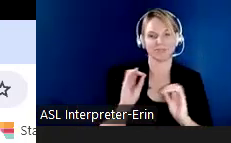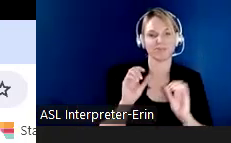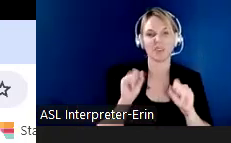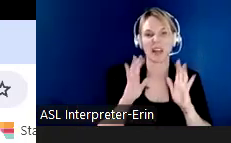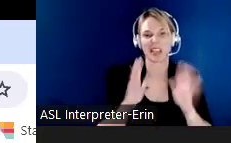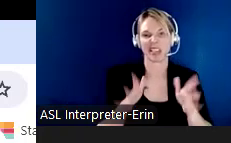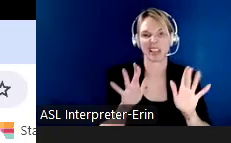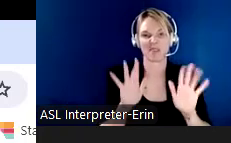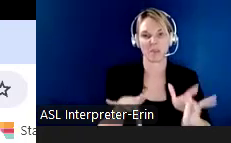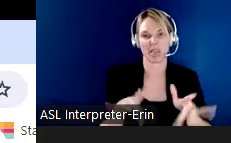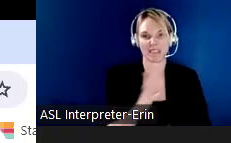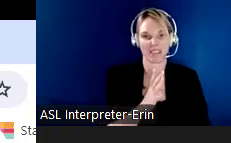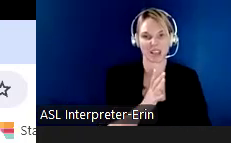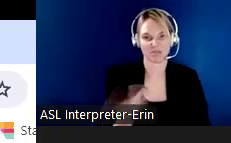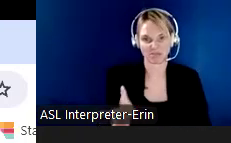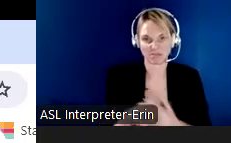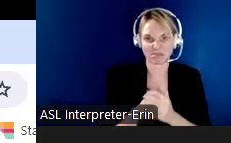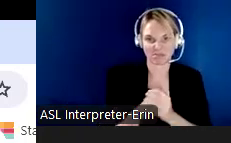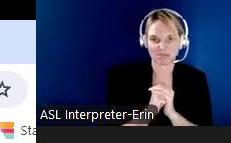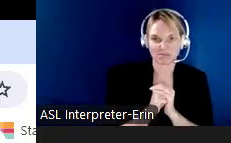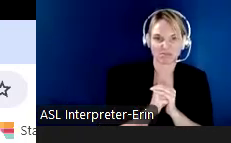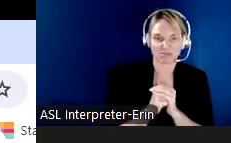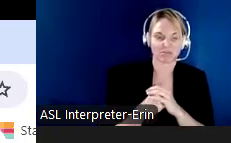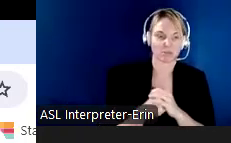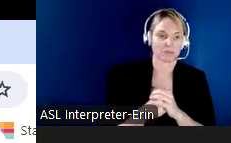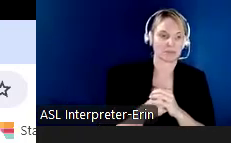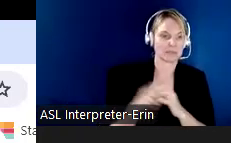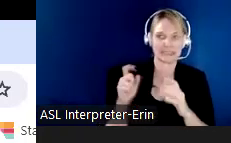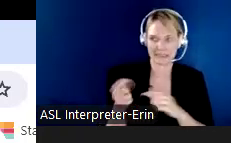Okay, and now I need to, apologies, I need to change what screen I'm sharing.